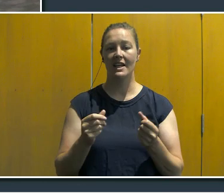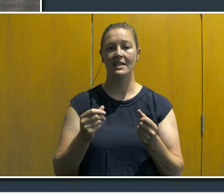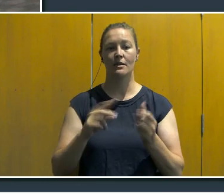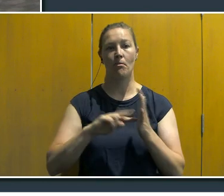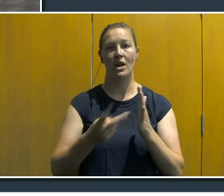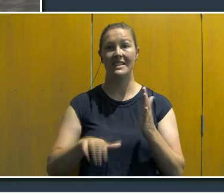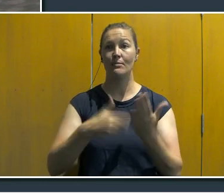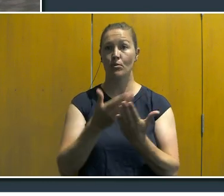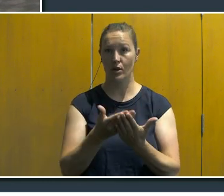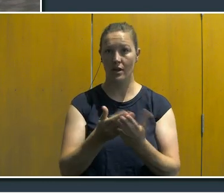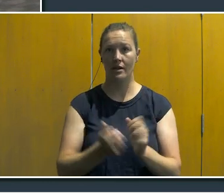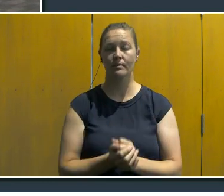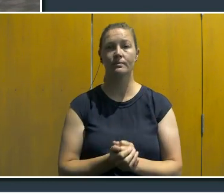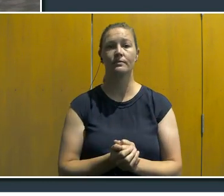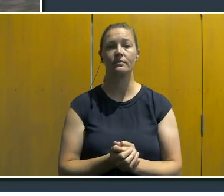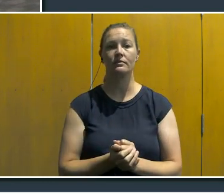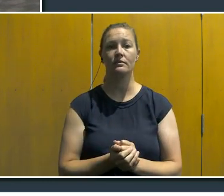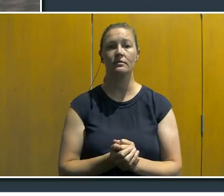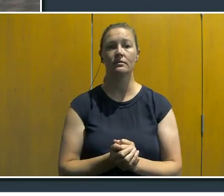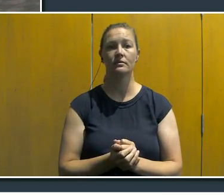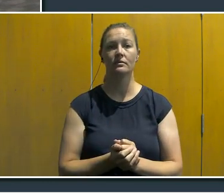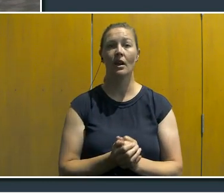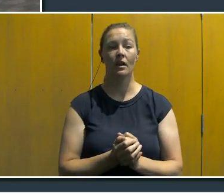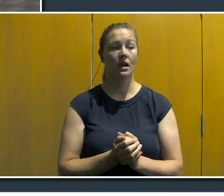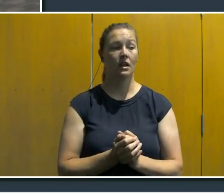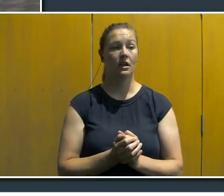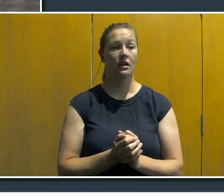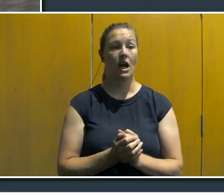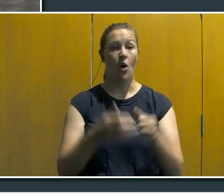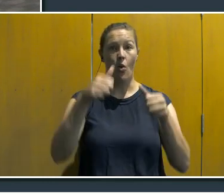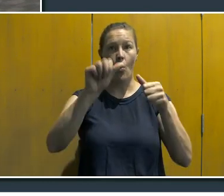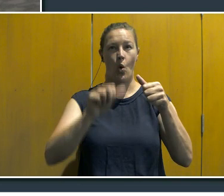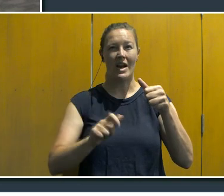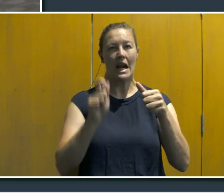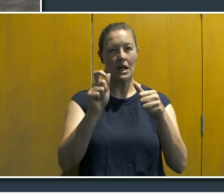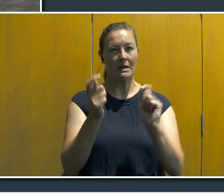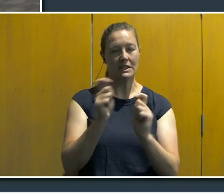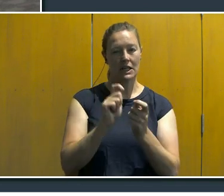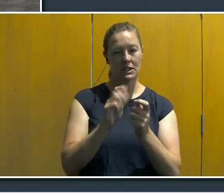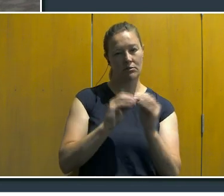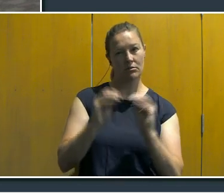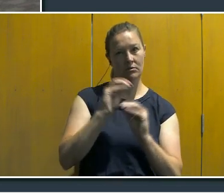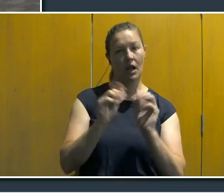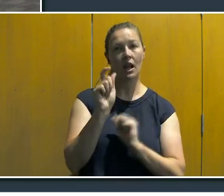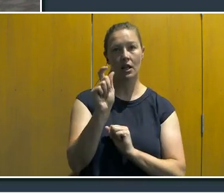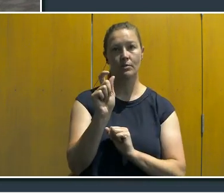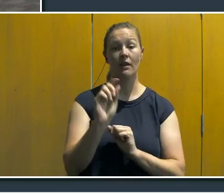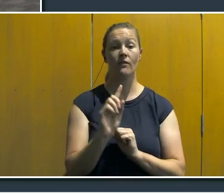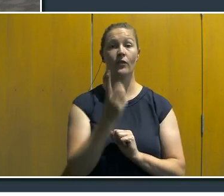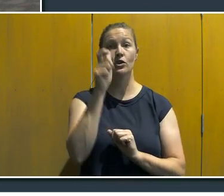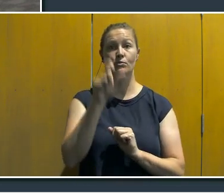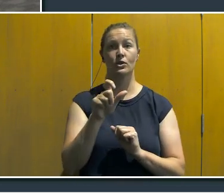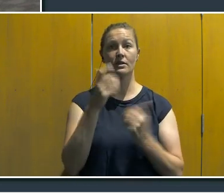proposal. Now we are just going to have a slight change in order of our submitters. Our first